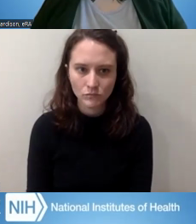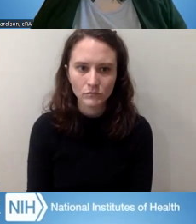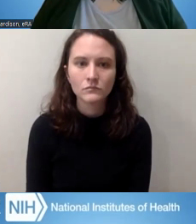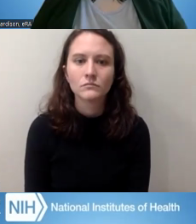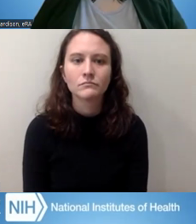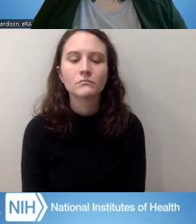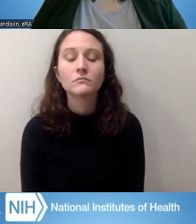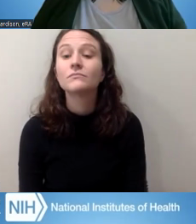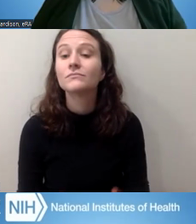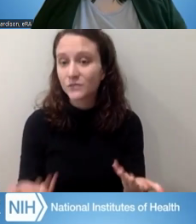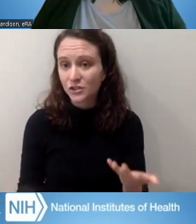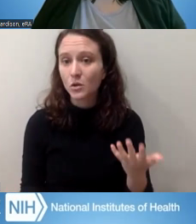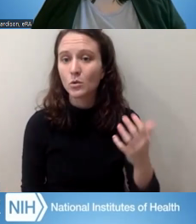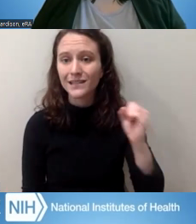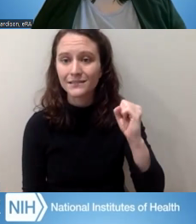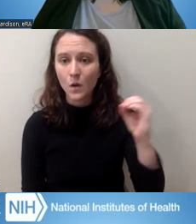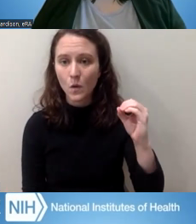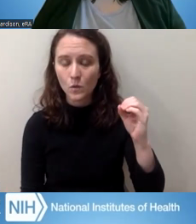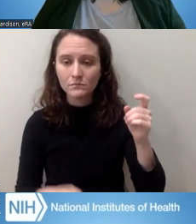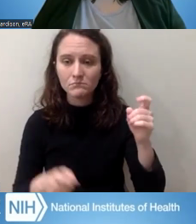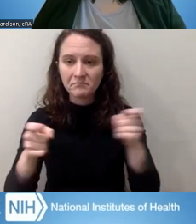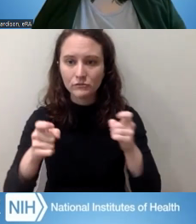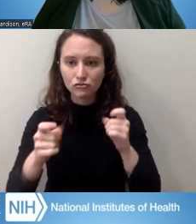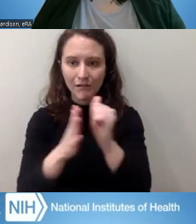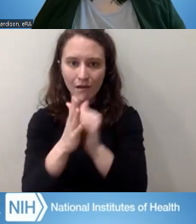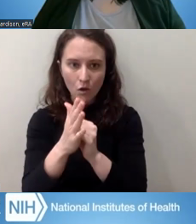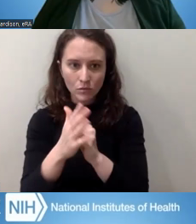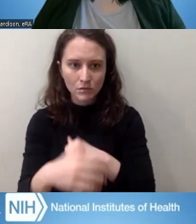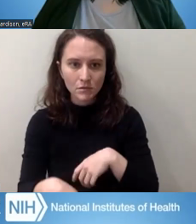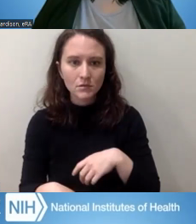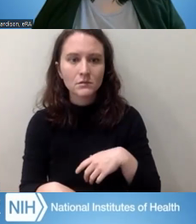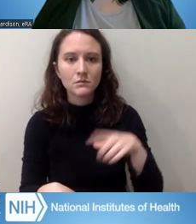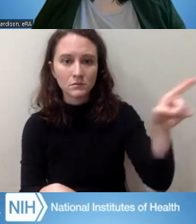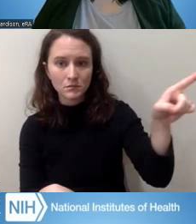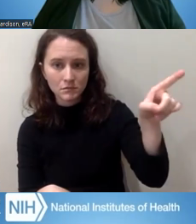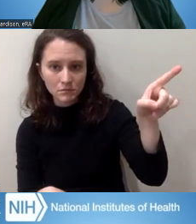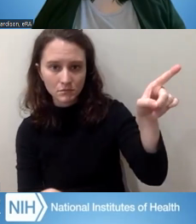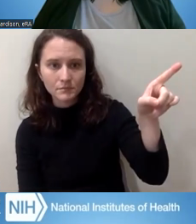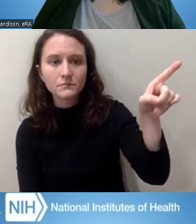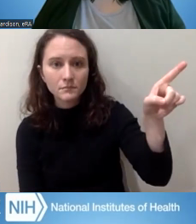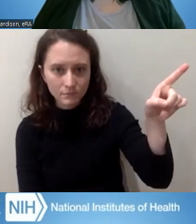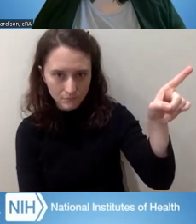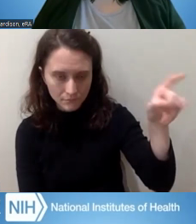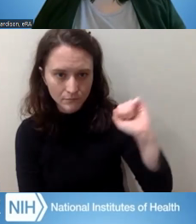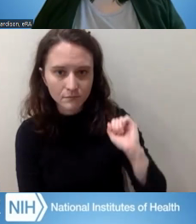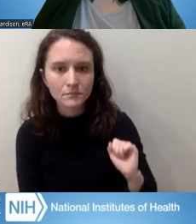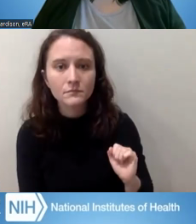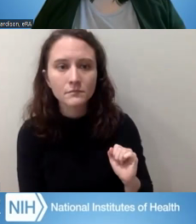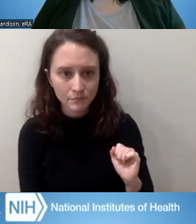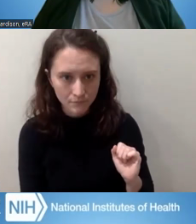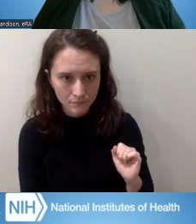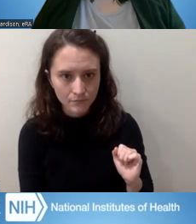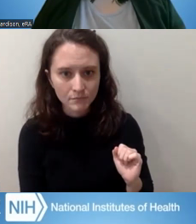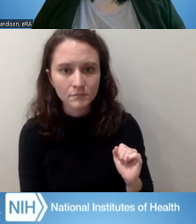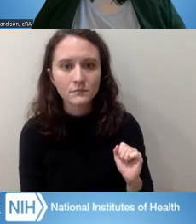Managing accounts, signing official and account administrators have responsibility